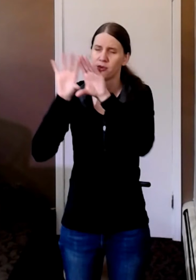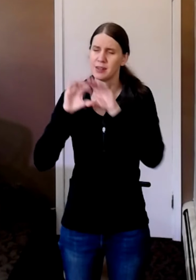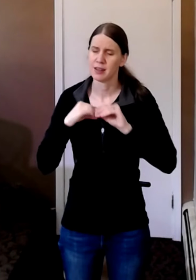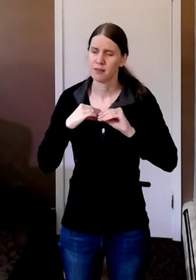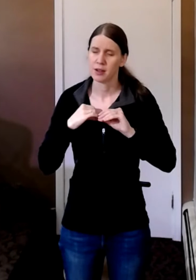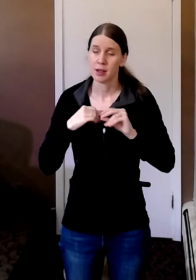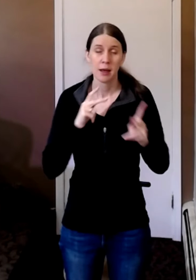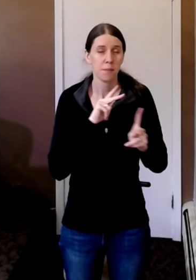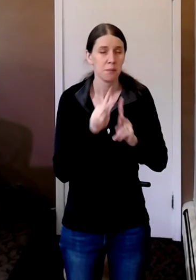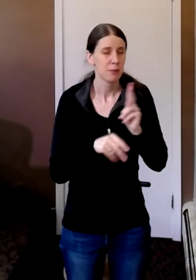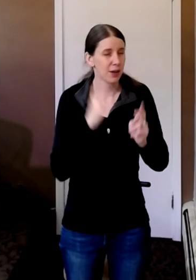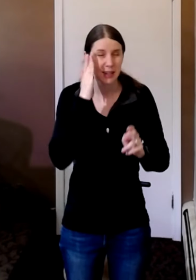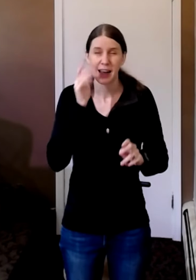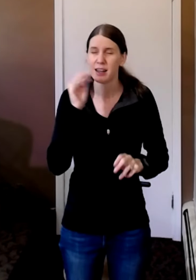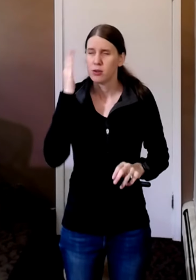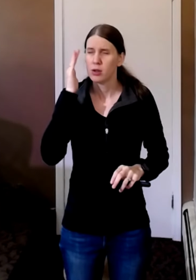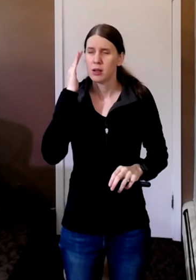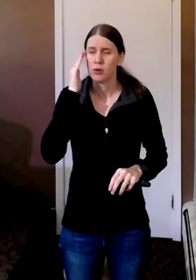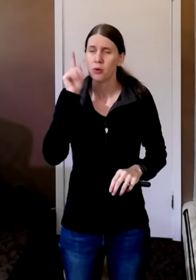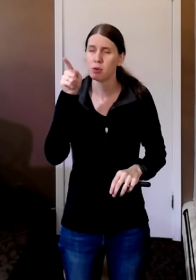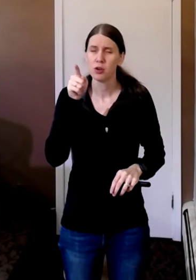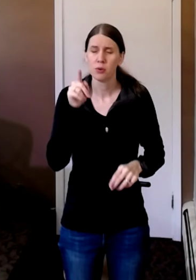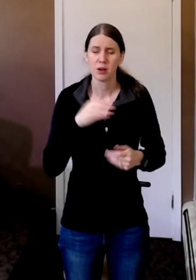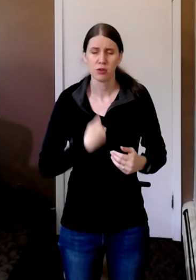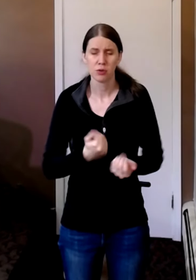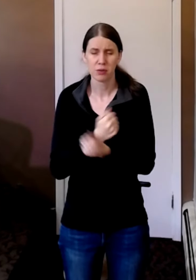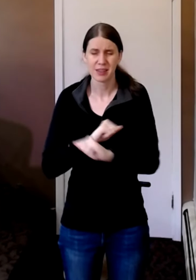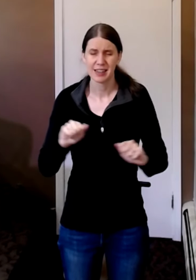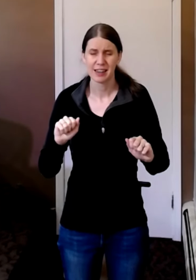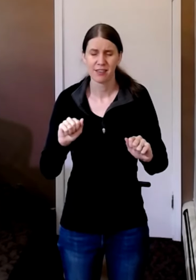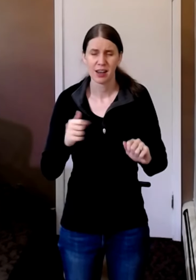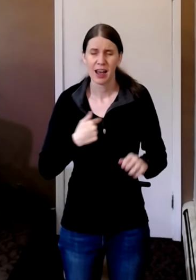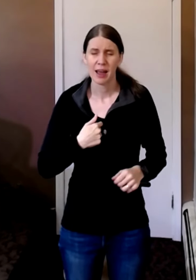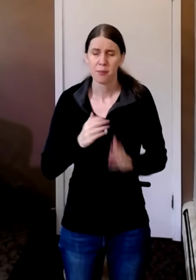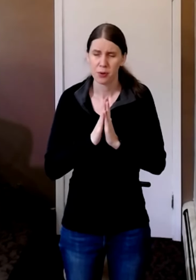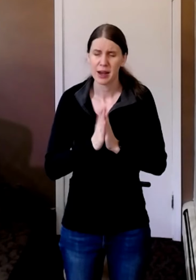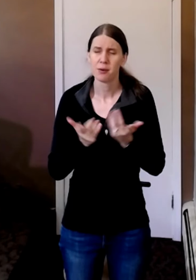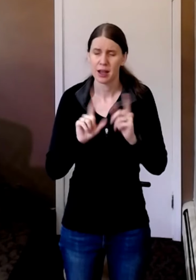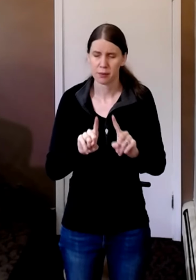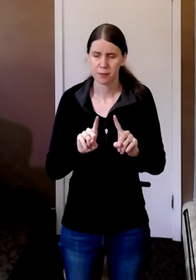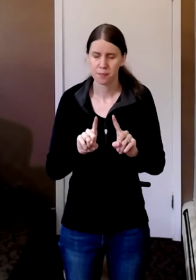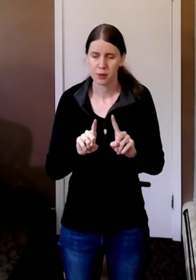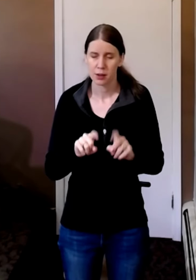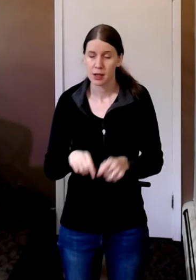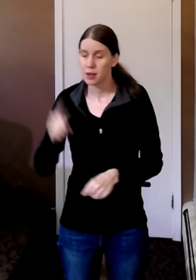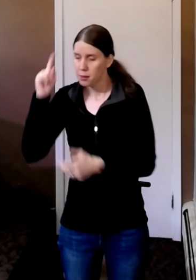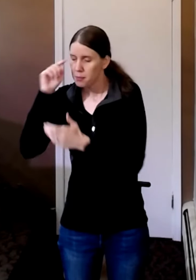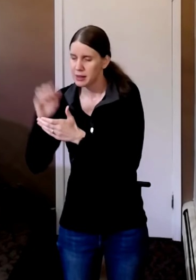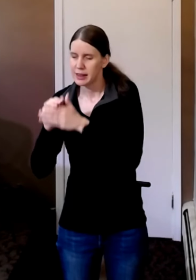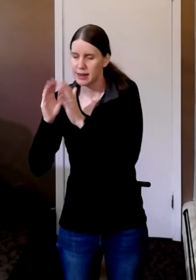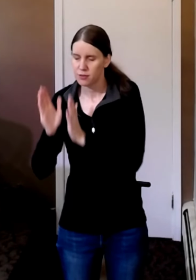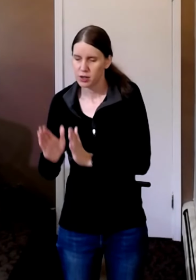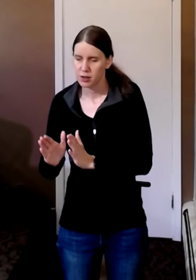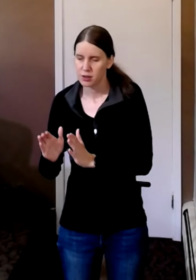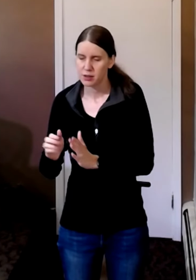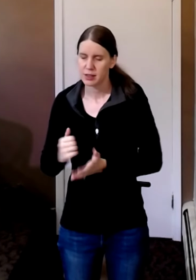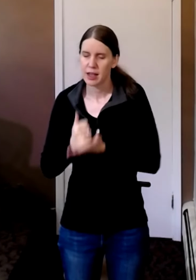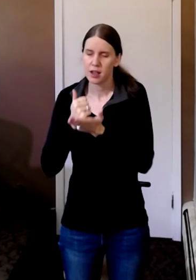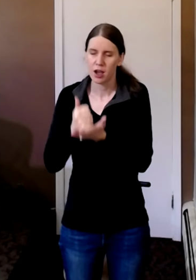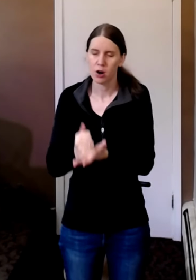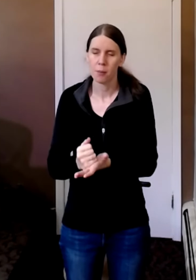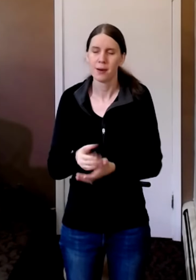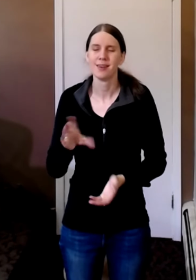don't know you as Savior, Lord, they would come to see their soul's deep need. For each of us who are, Lord, that we would be